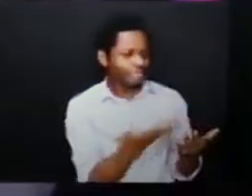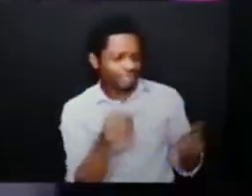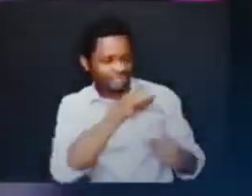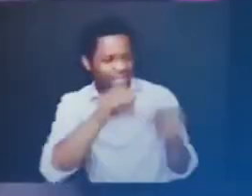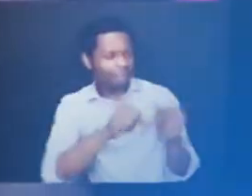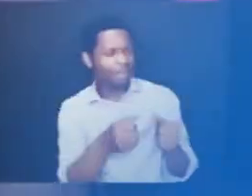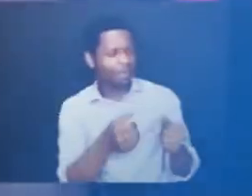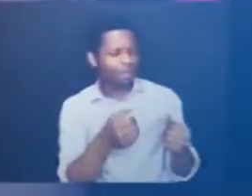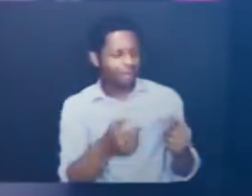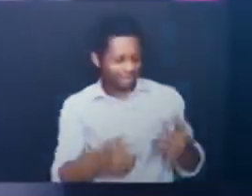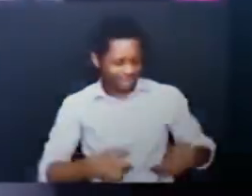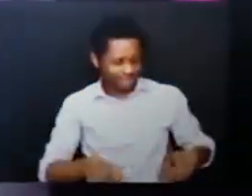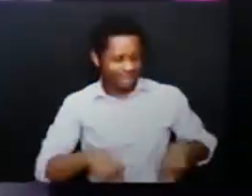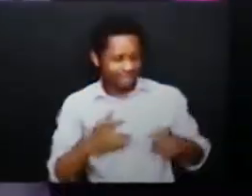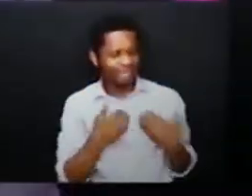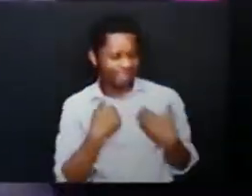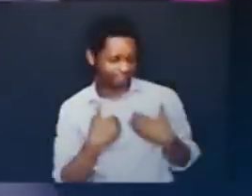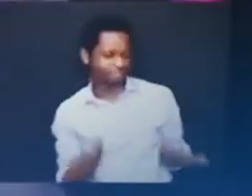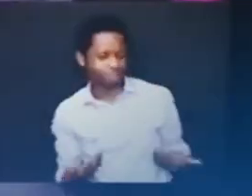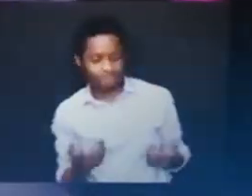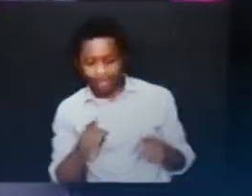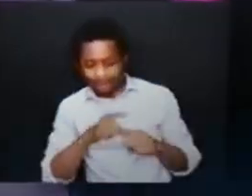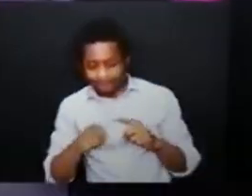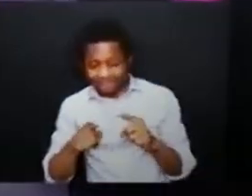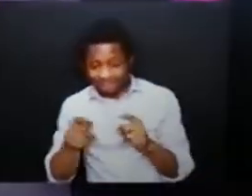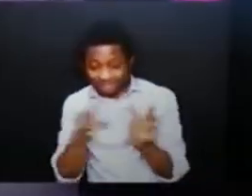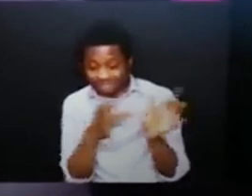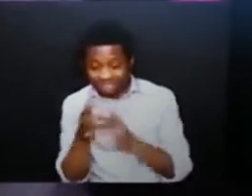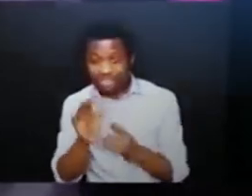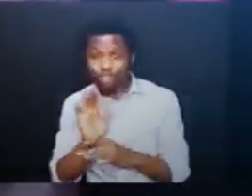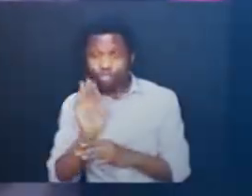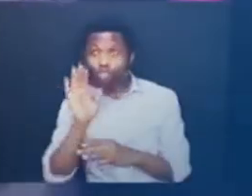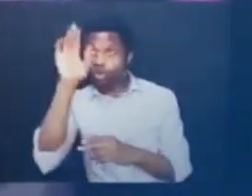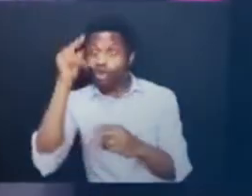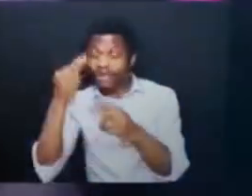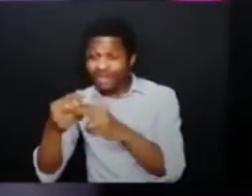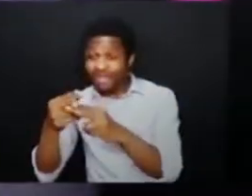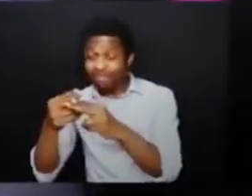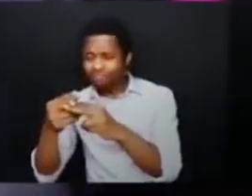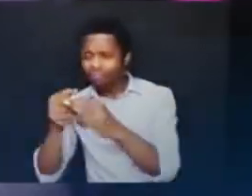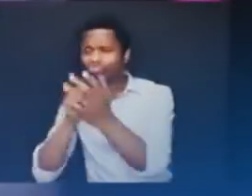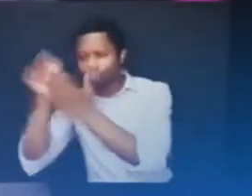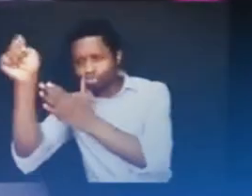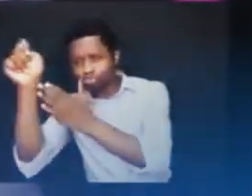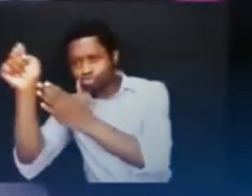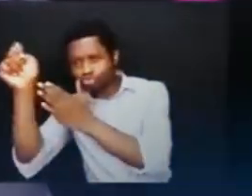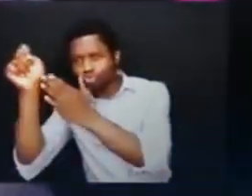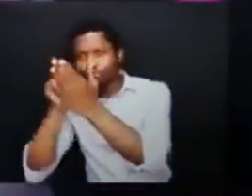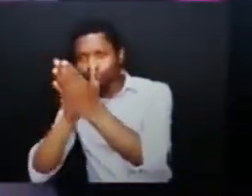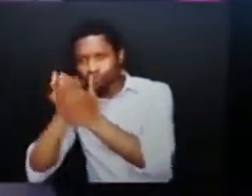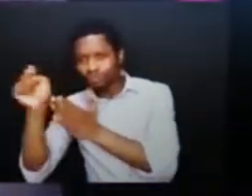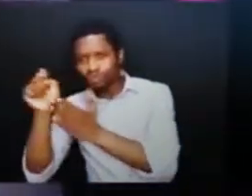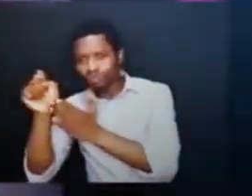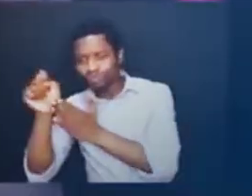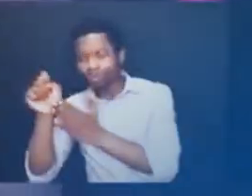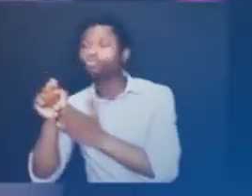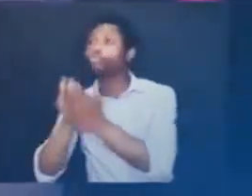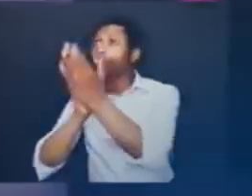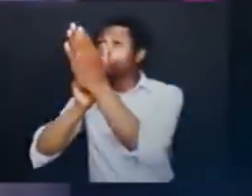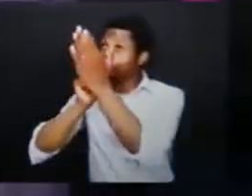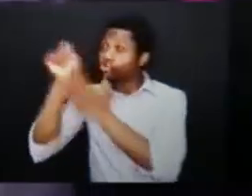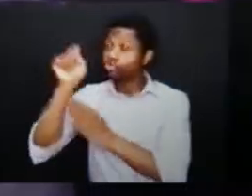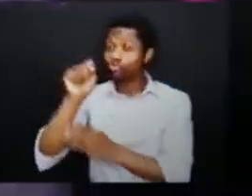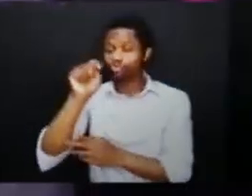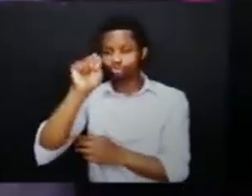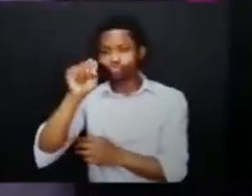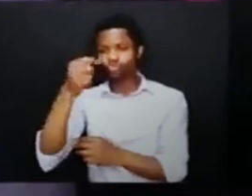brabo mudiye. But I see, Jesus' name is truth. Now so yesu ni ding aya no kure. Truth is senior brother to fact. No correct.